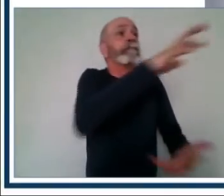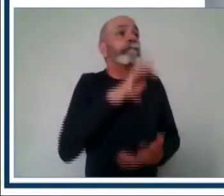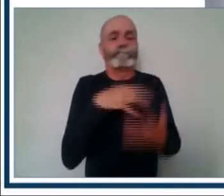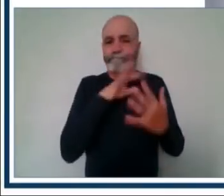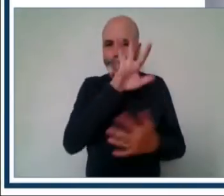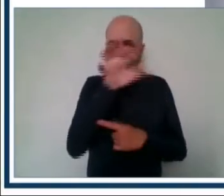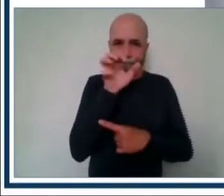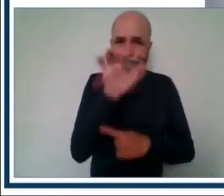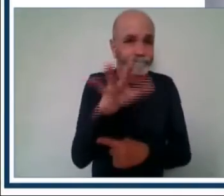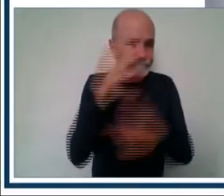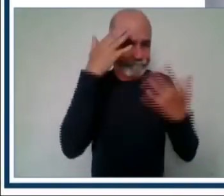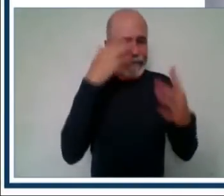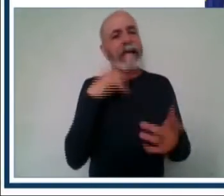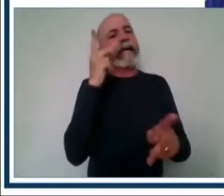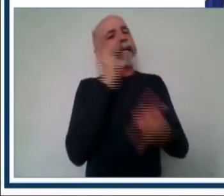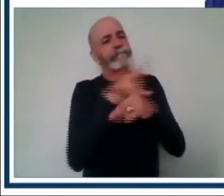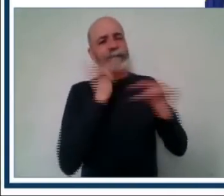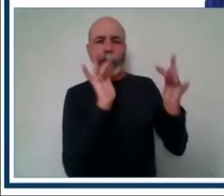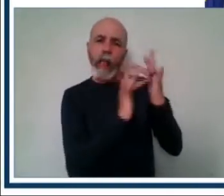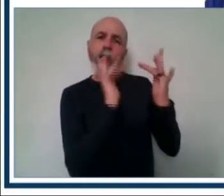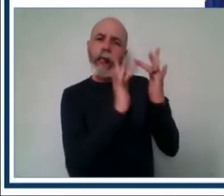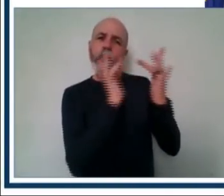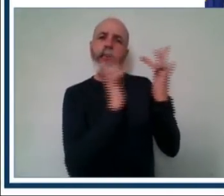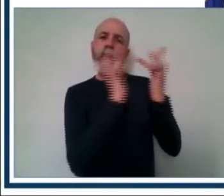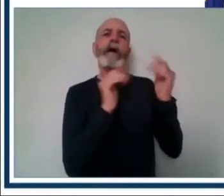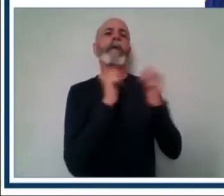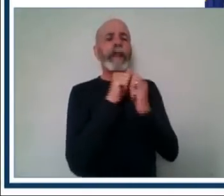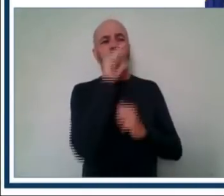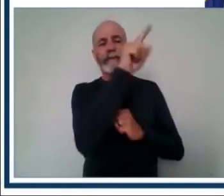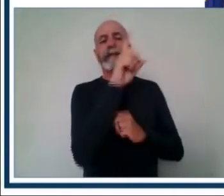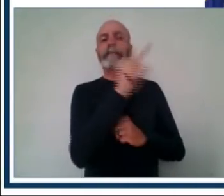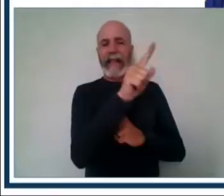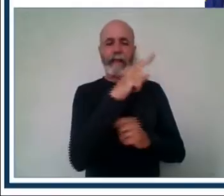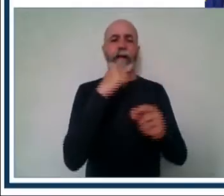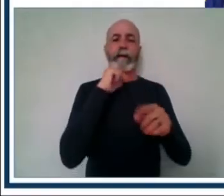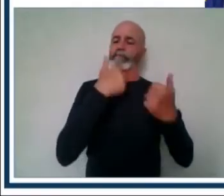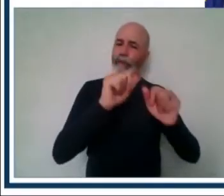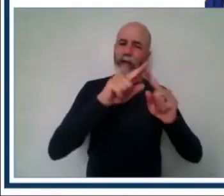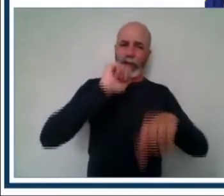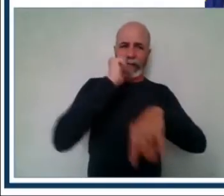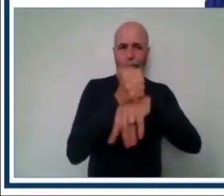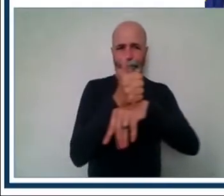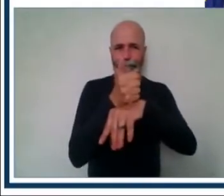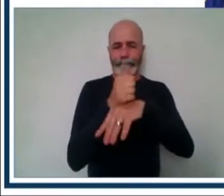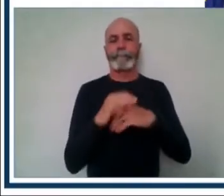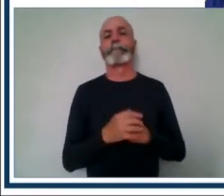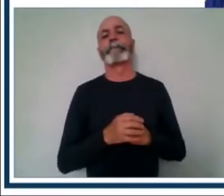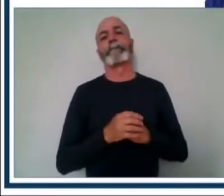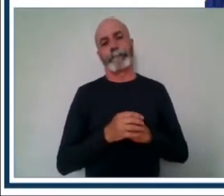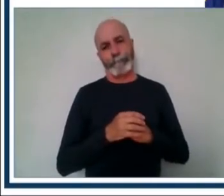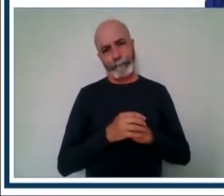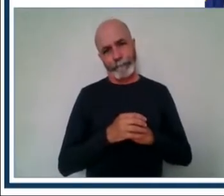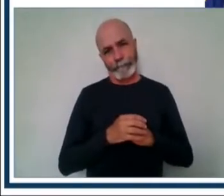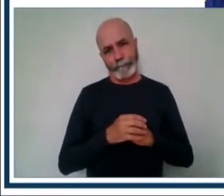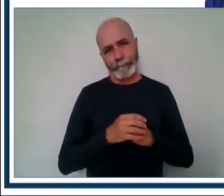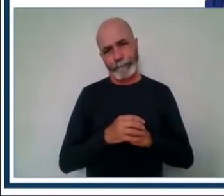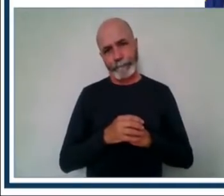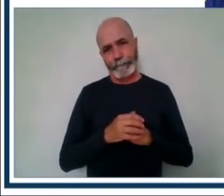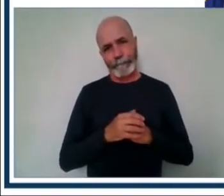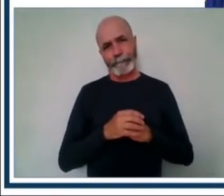place soon. Tasha, do you have a follow-up? I do. Also for the Premier, last night Cassie